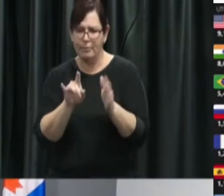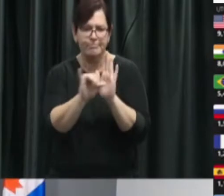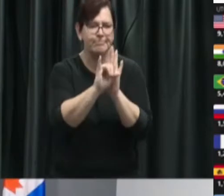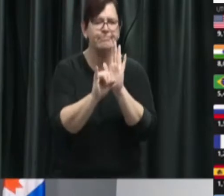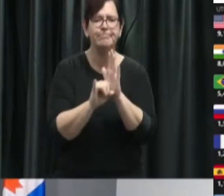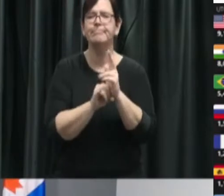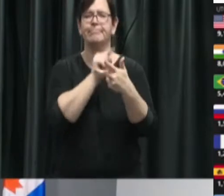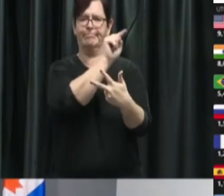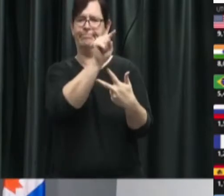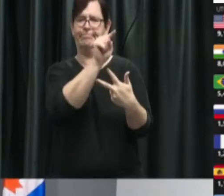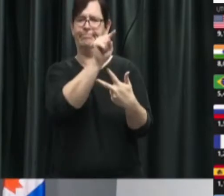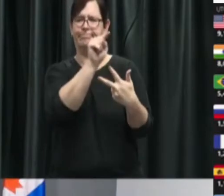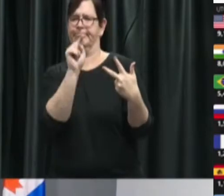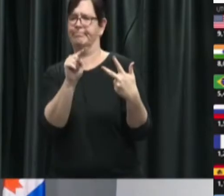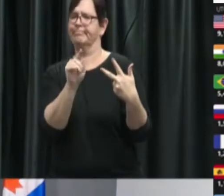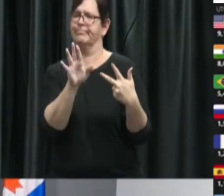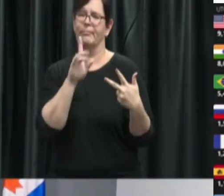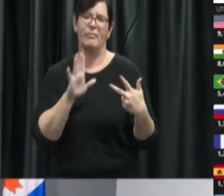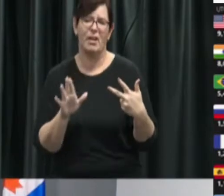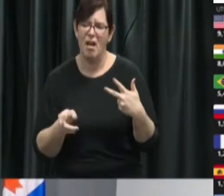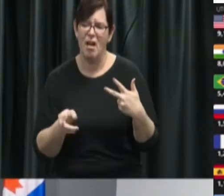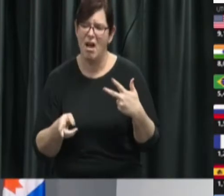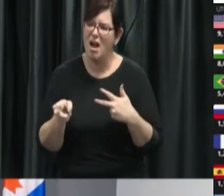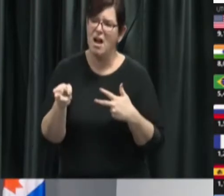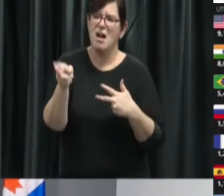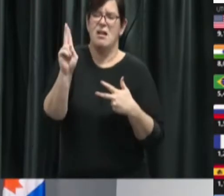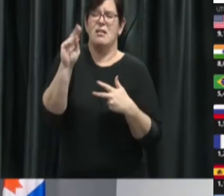Toronto's highest percent positivity values.